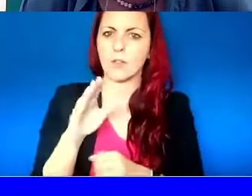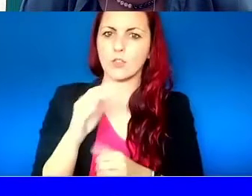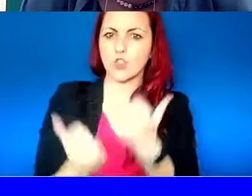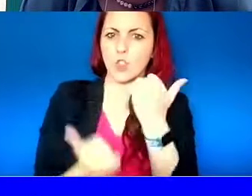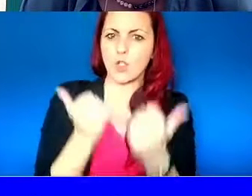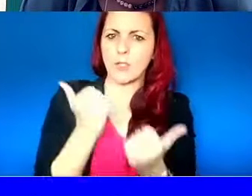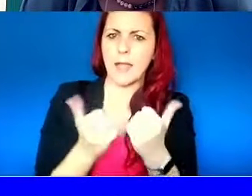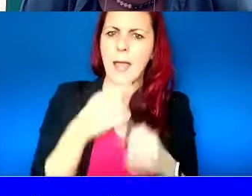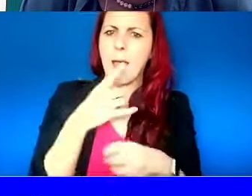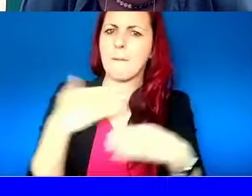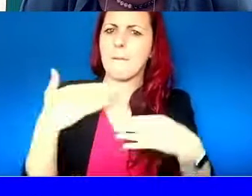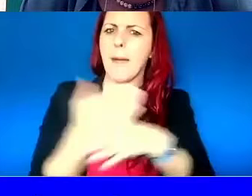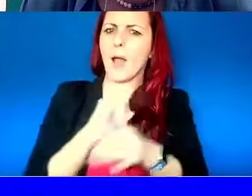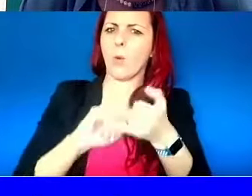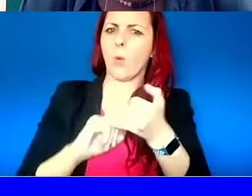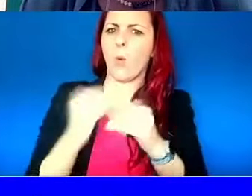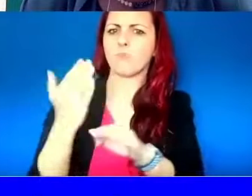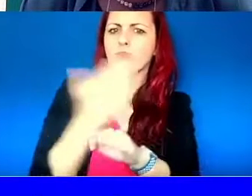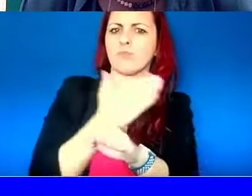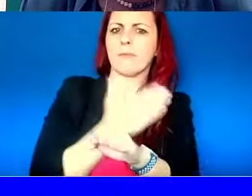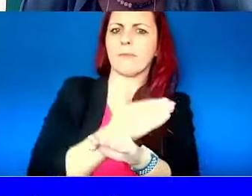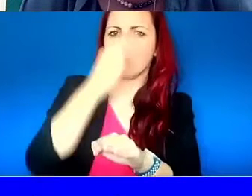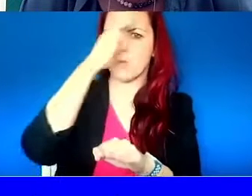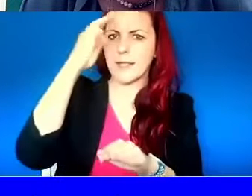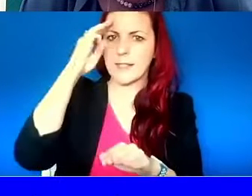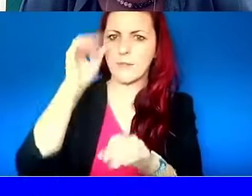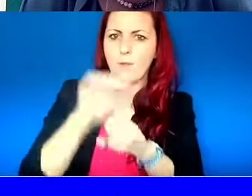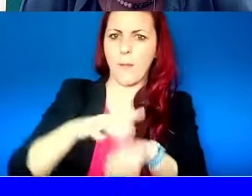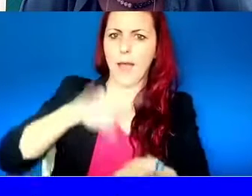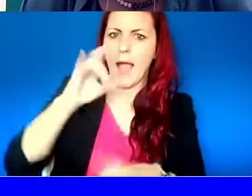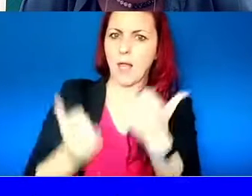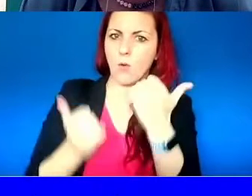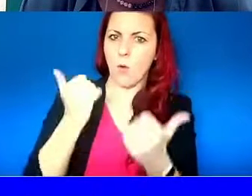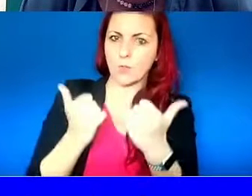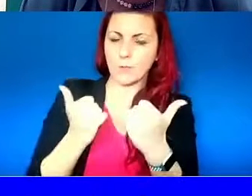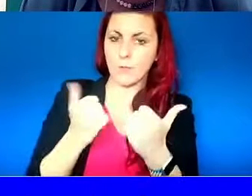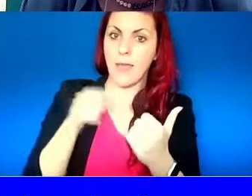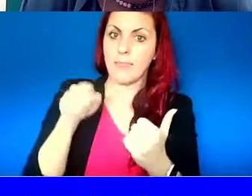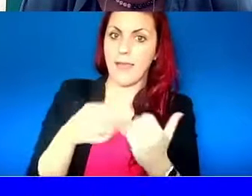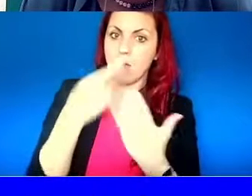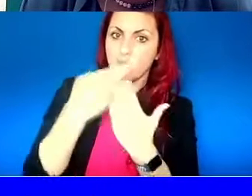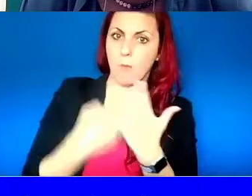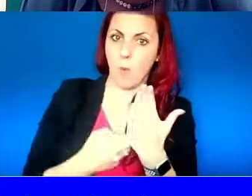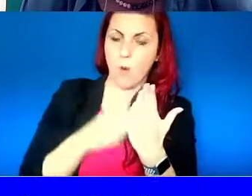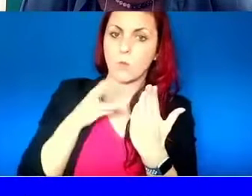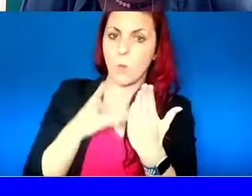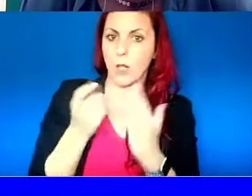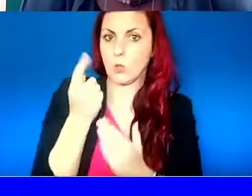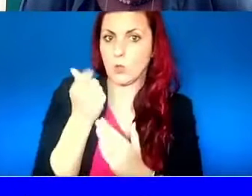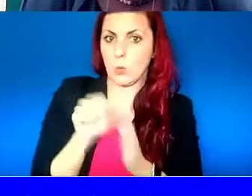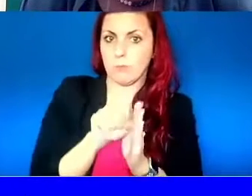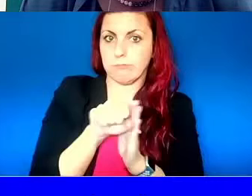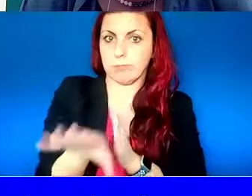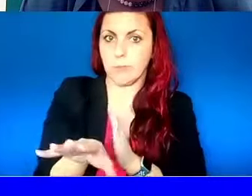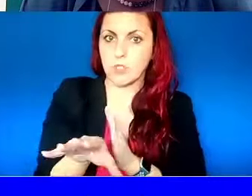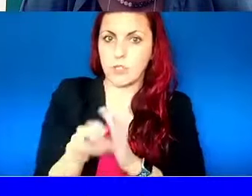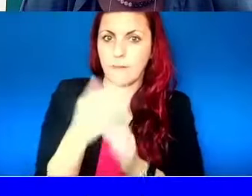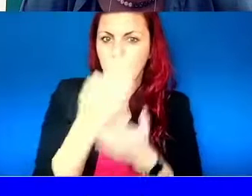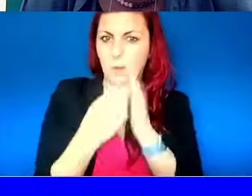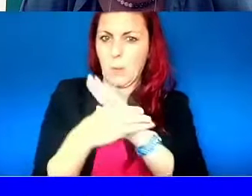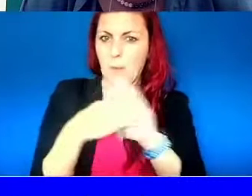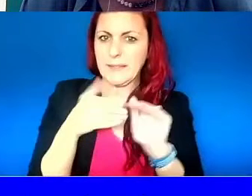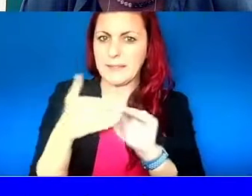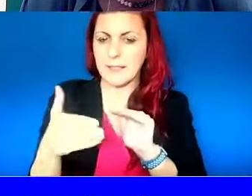former president of the High Court. A report on that review is about to be issued in the next few weeks, and our